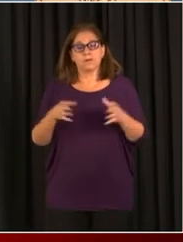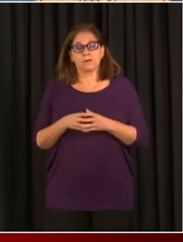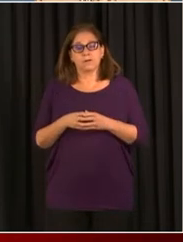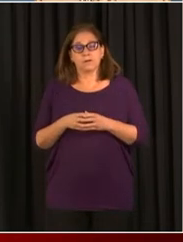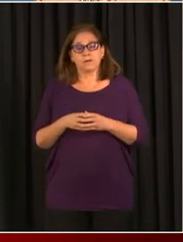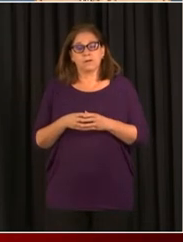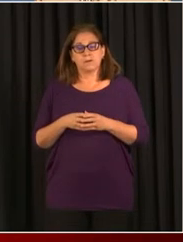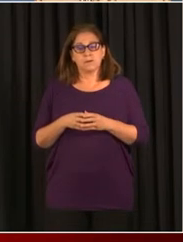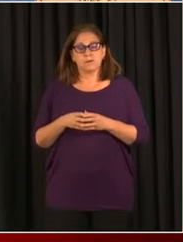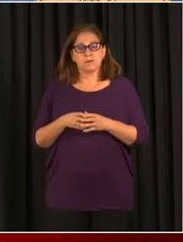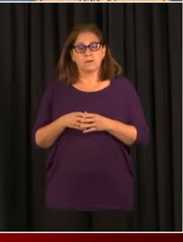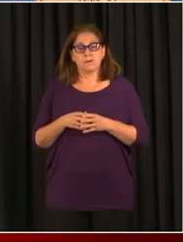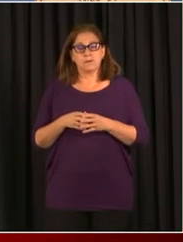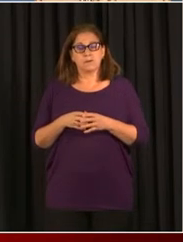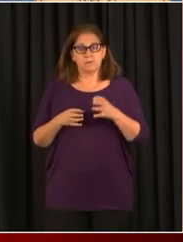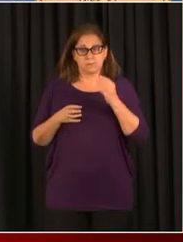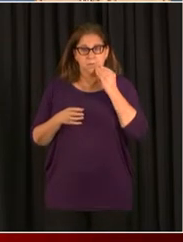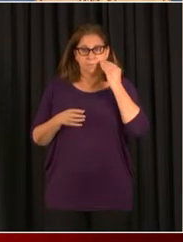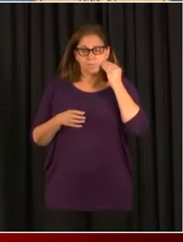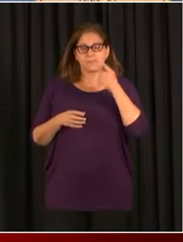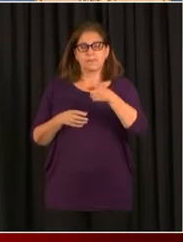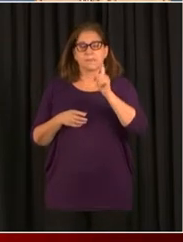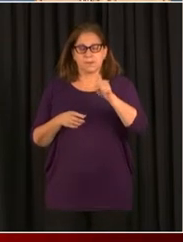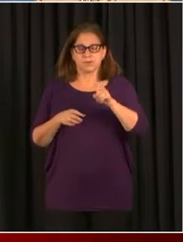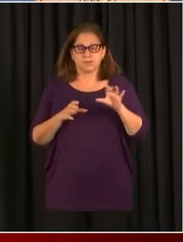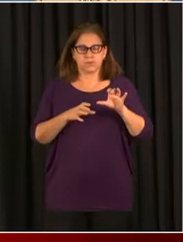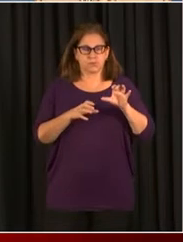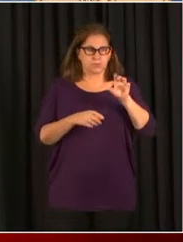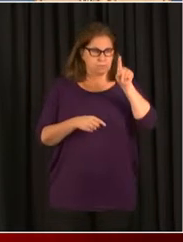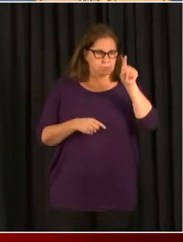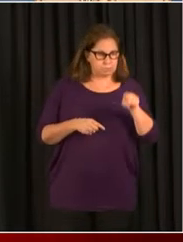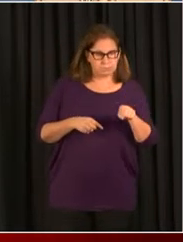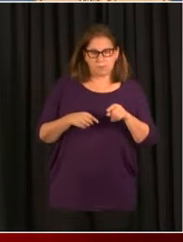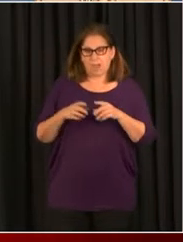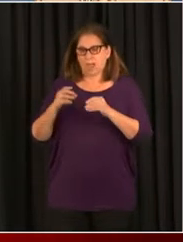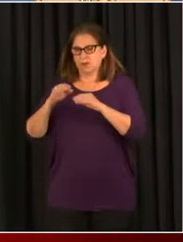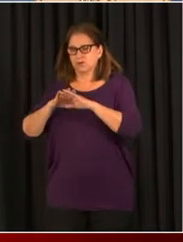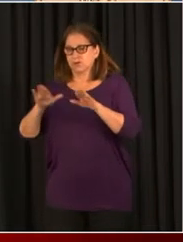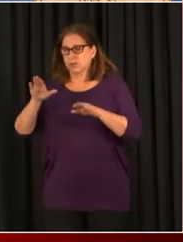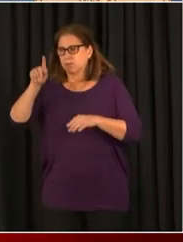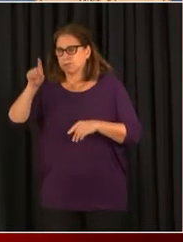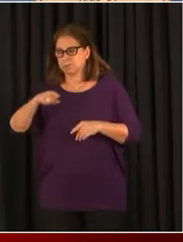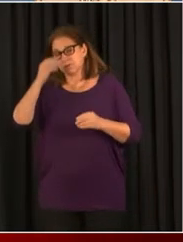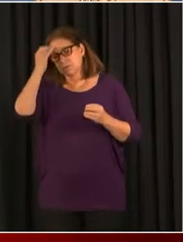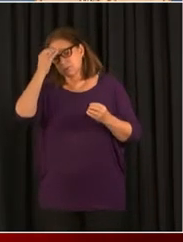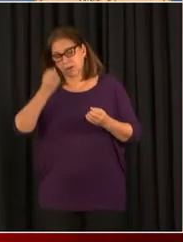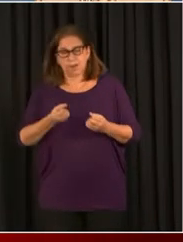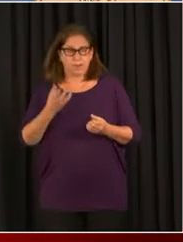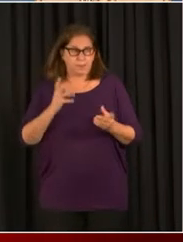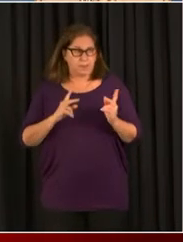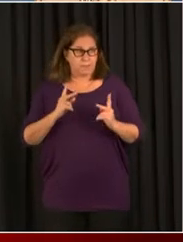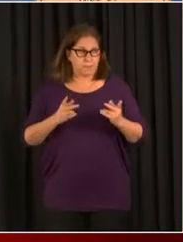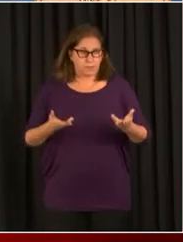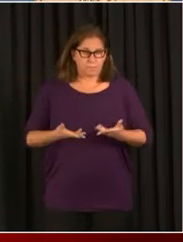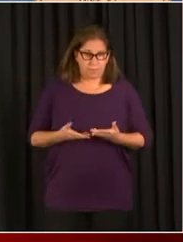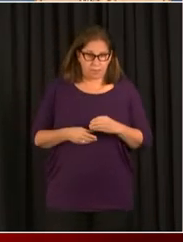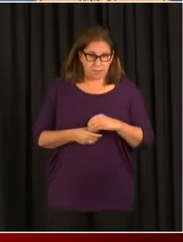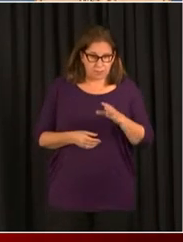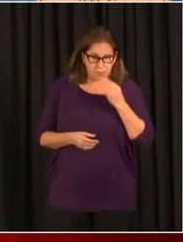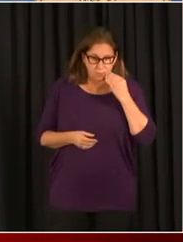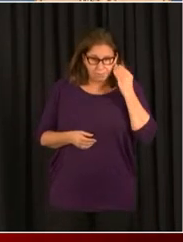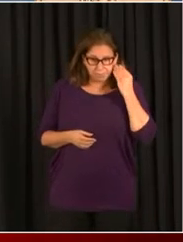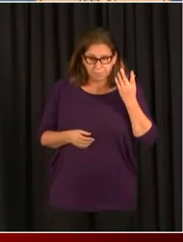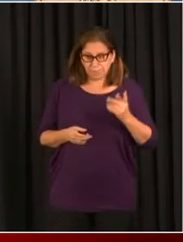When deciding how many people to invite, consider the amount of space you have and the ability